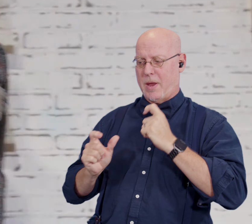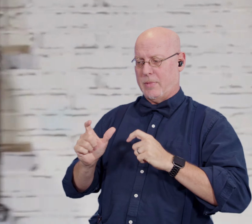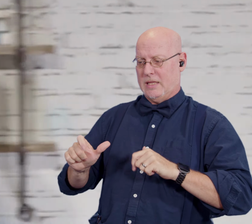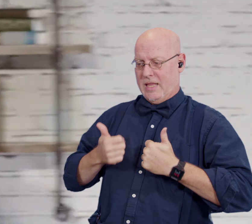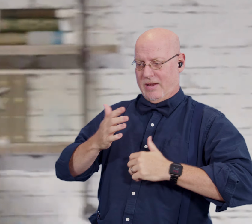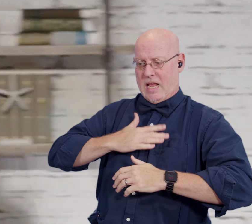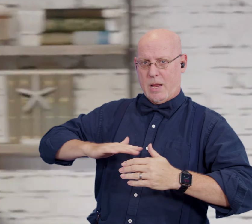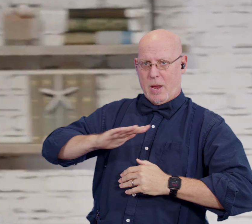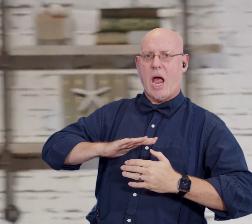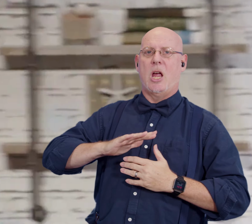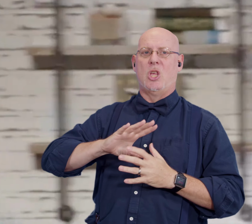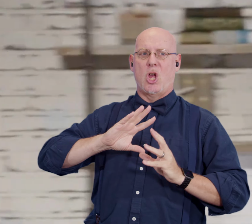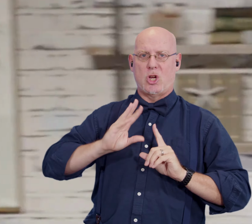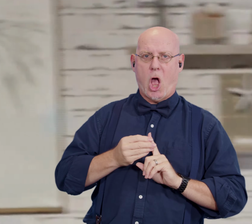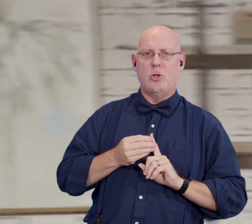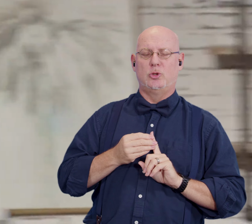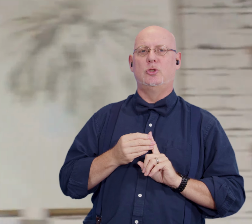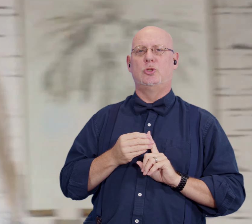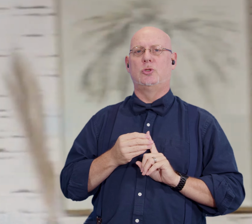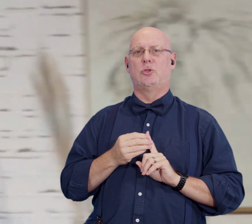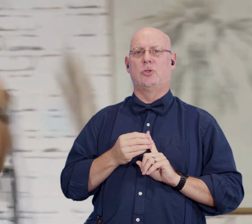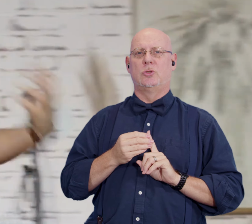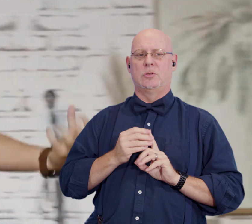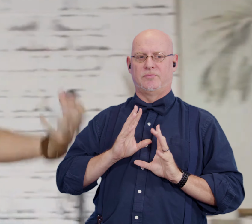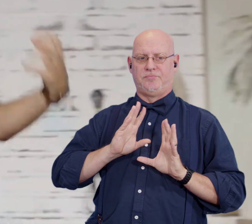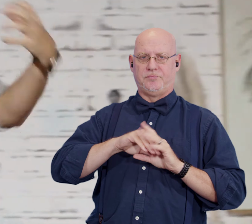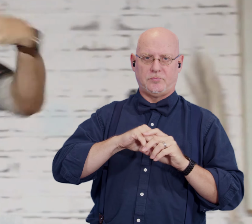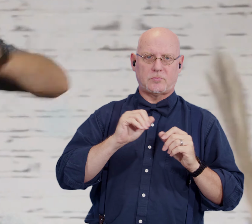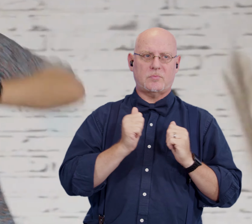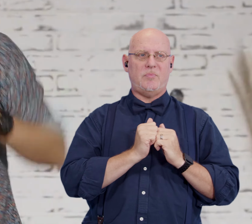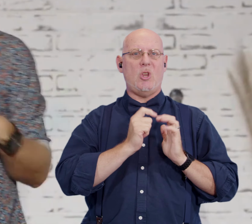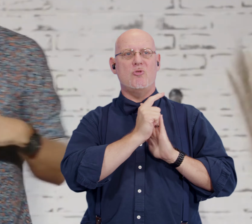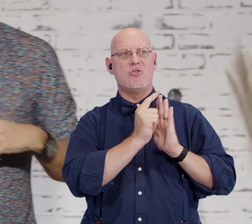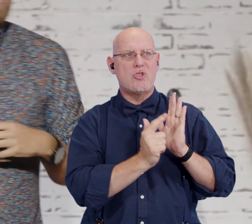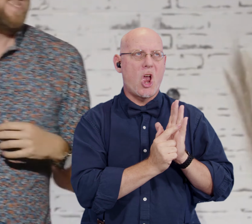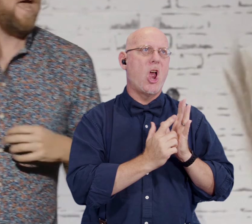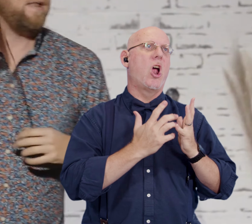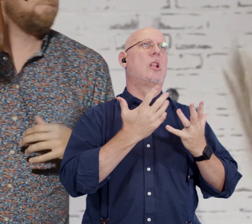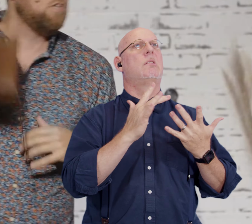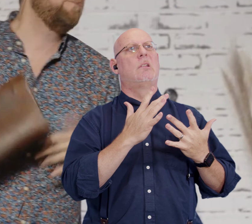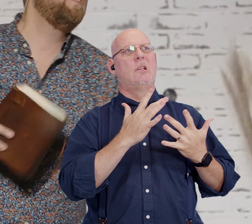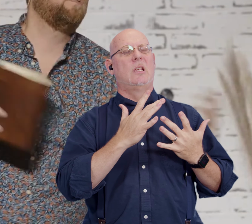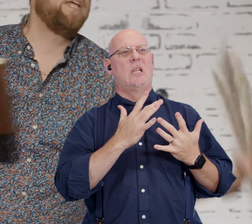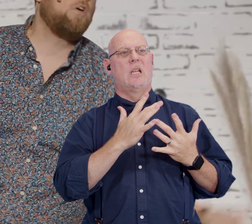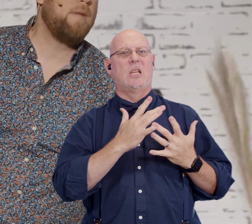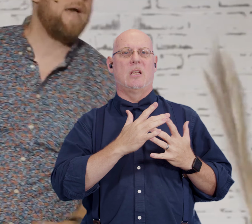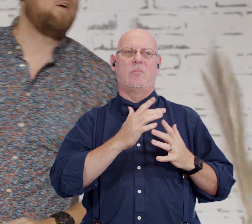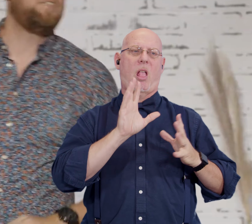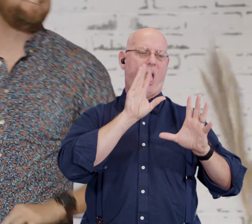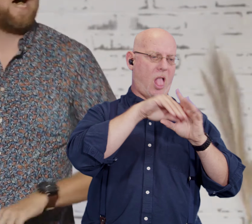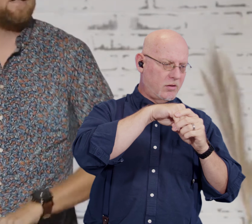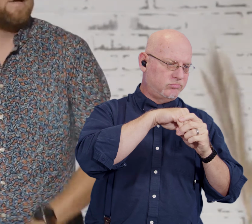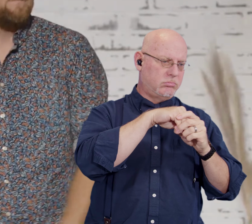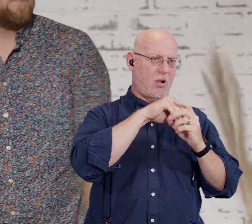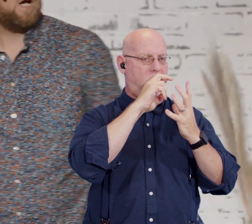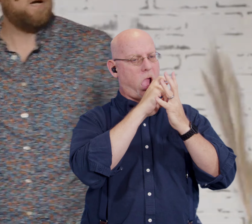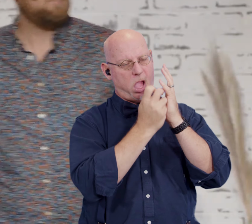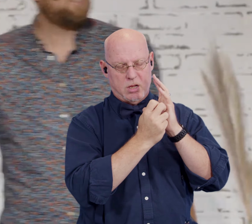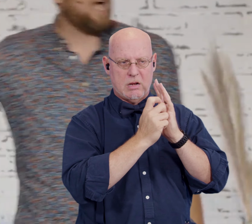the people living around them, by the culture around them, who engaged with attorneys and immersed them into legal matters and